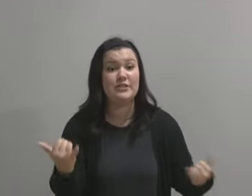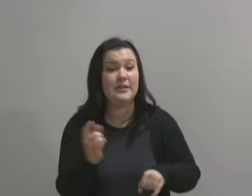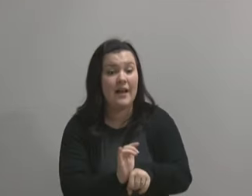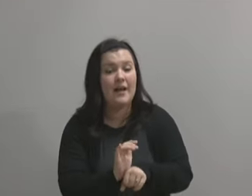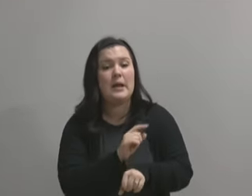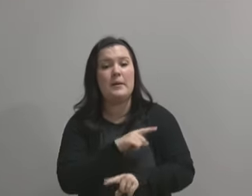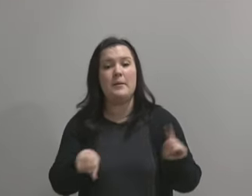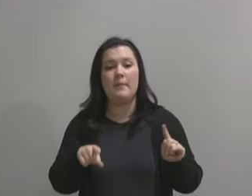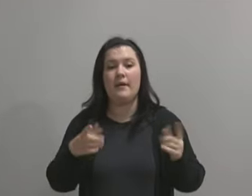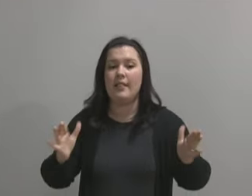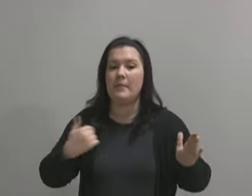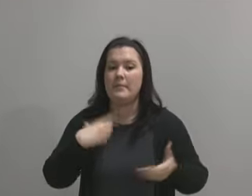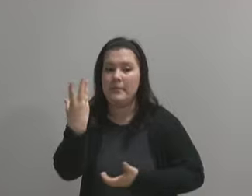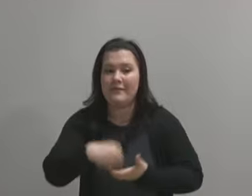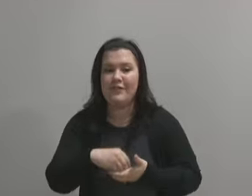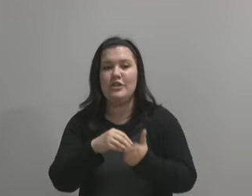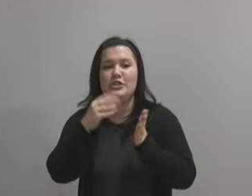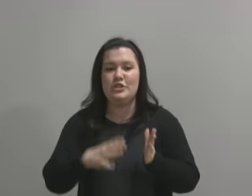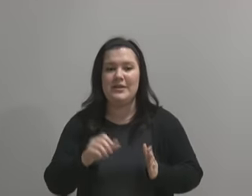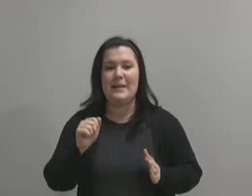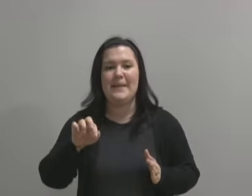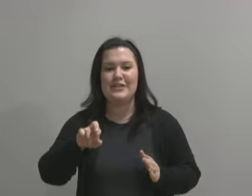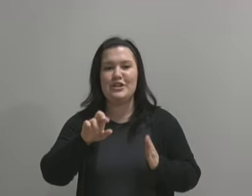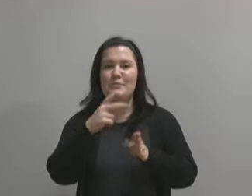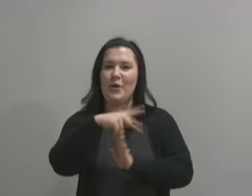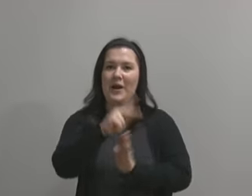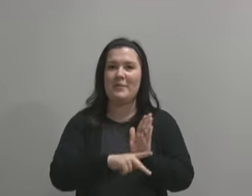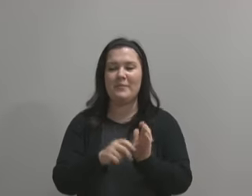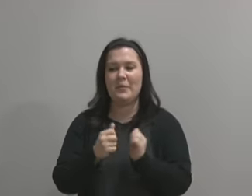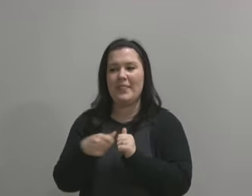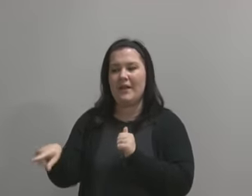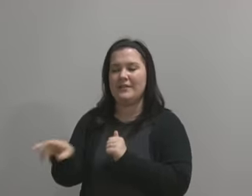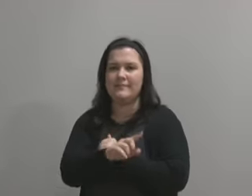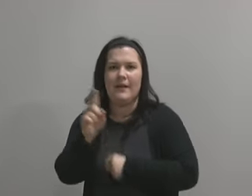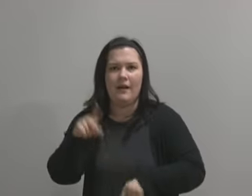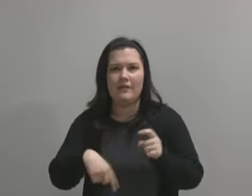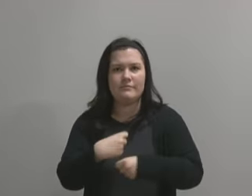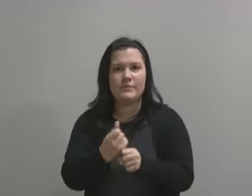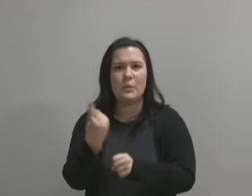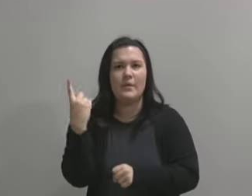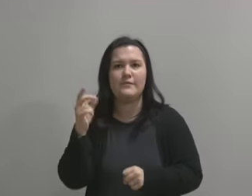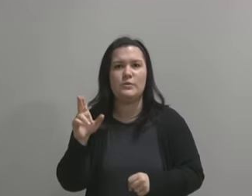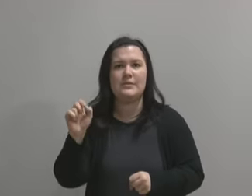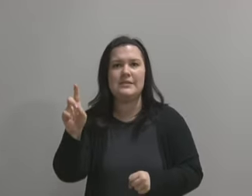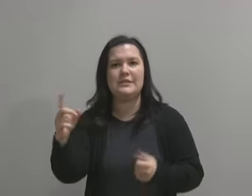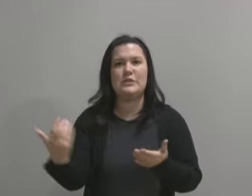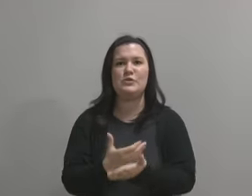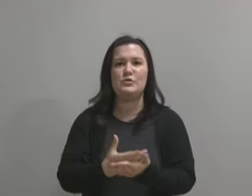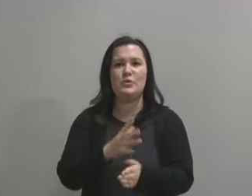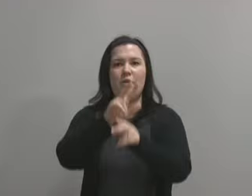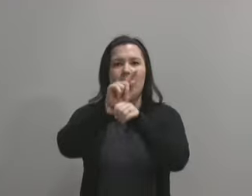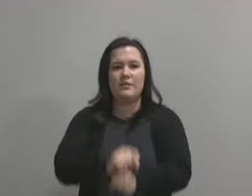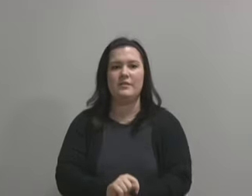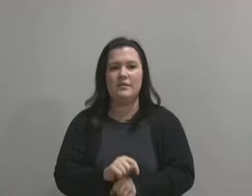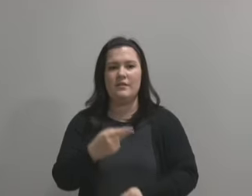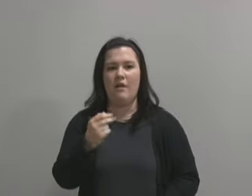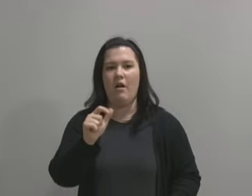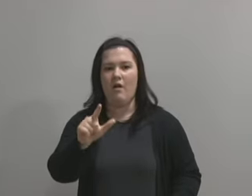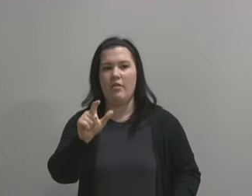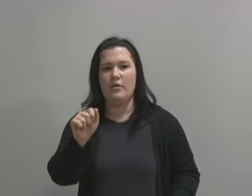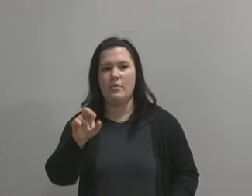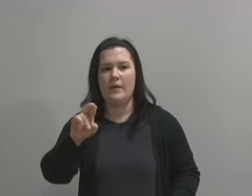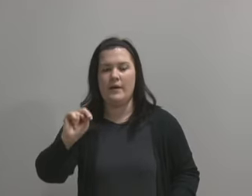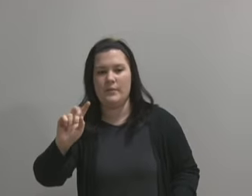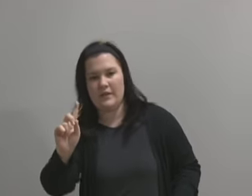leadership and for allowing me to be a part of the Student Ambassador Program. Without him, I would not have gotten the chance to create one of UTD's newest traditions, Hall Around the World. May this